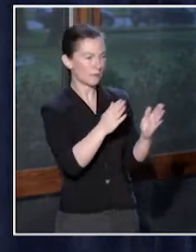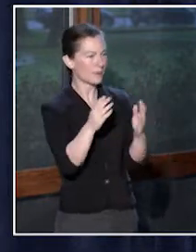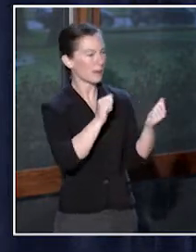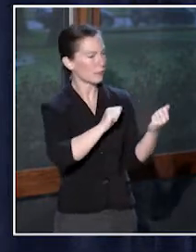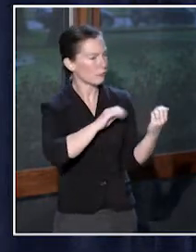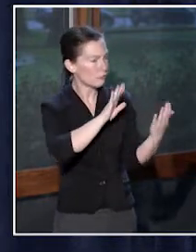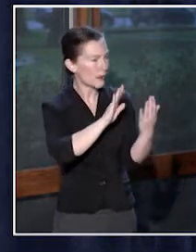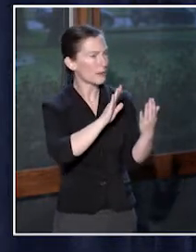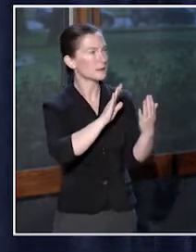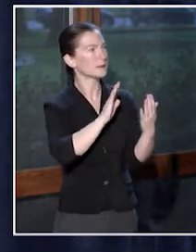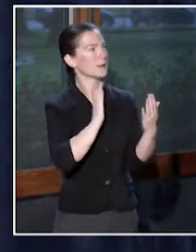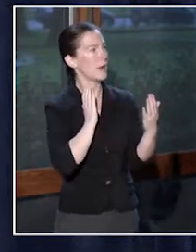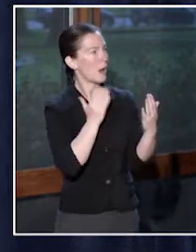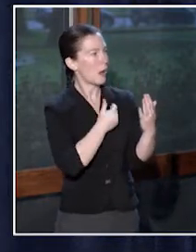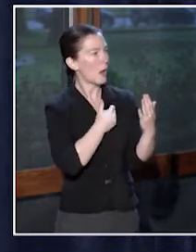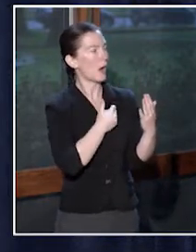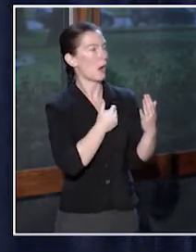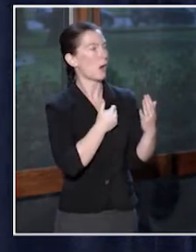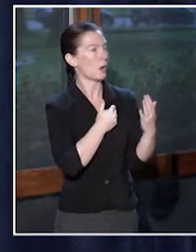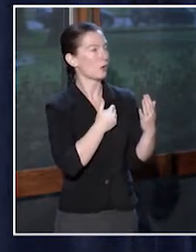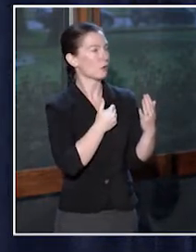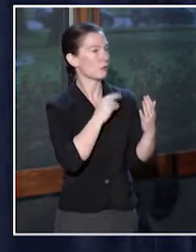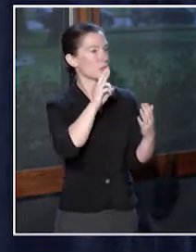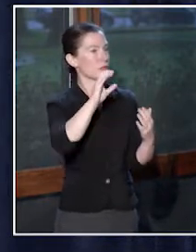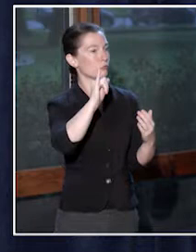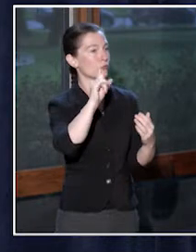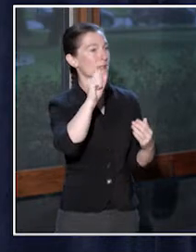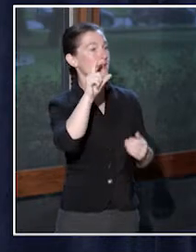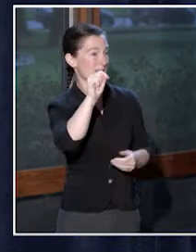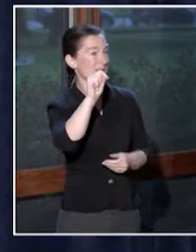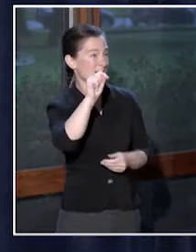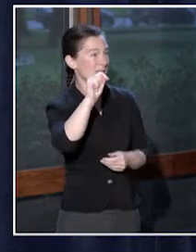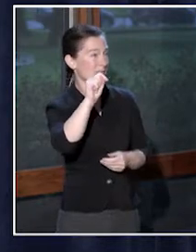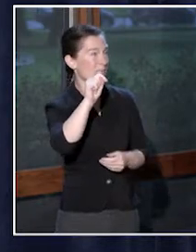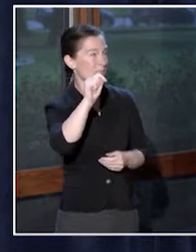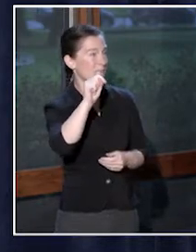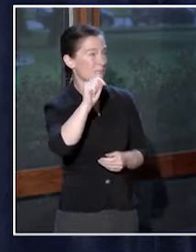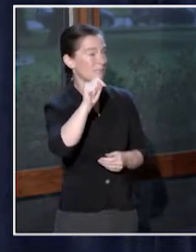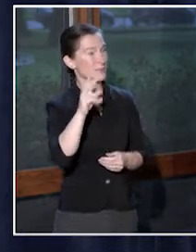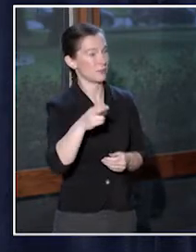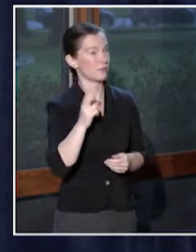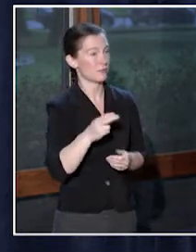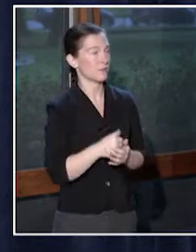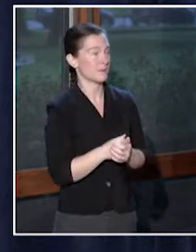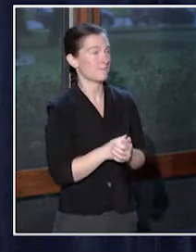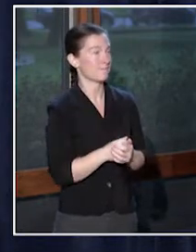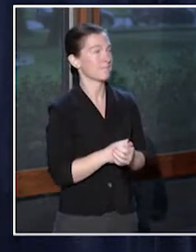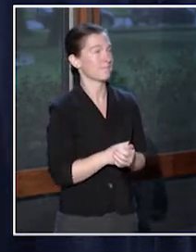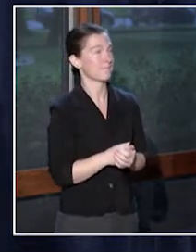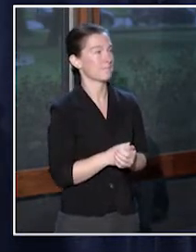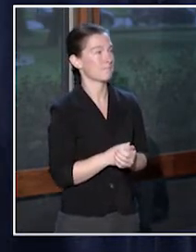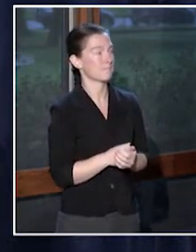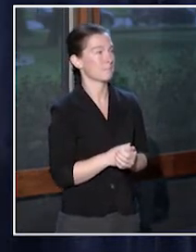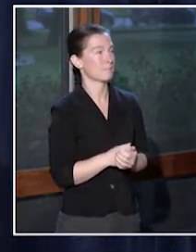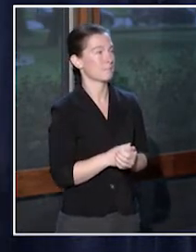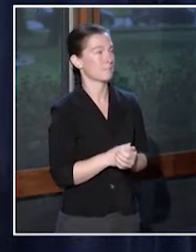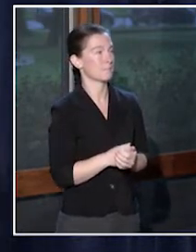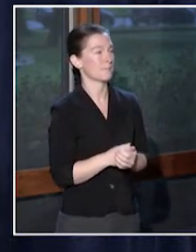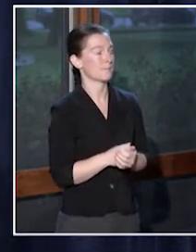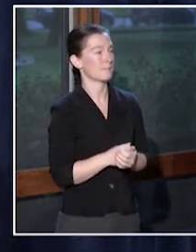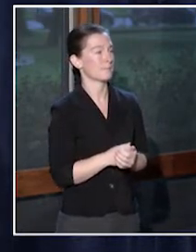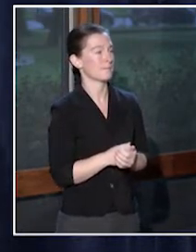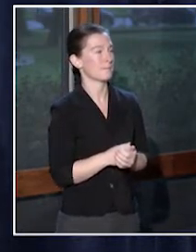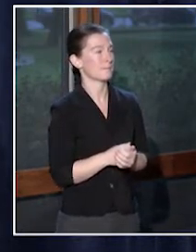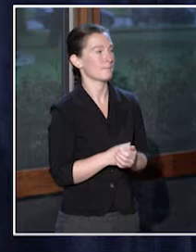own racist history, and had to understand and be prepared